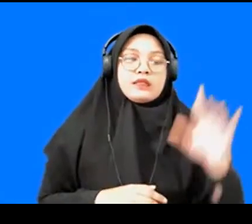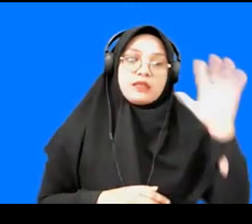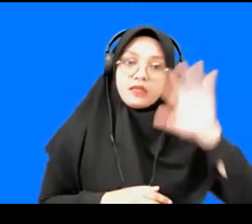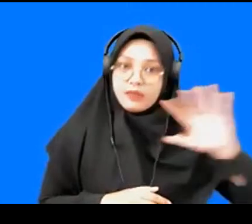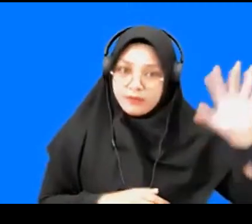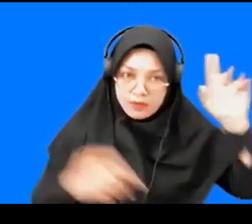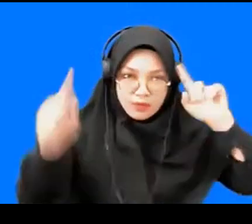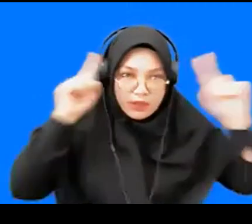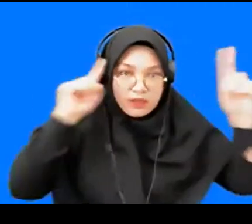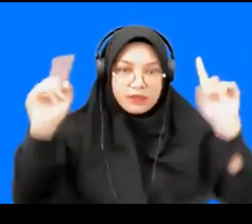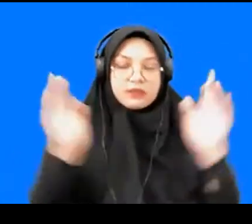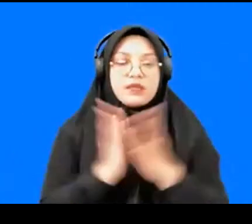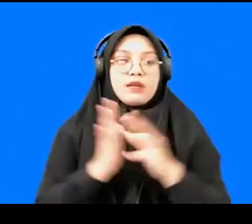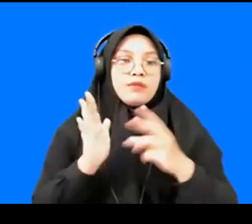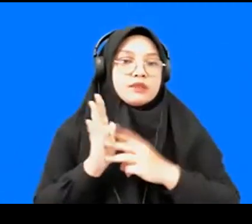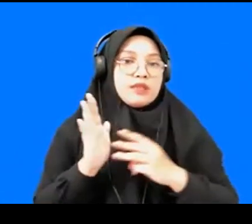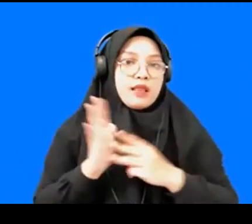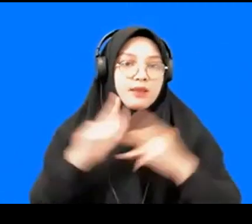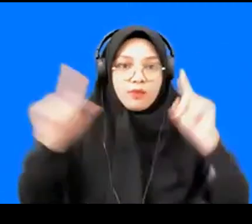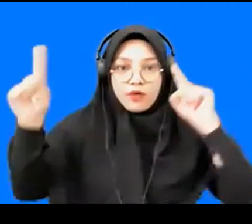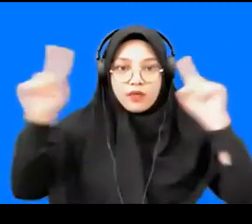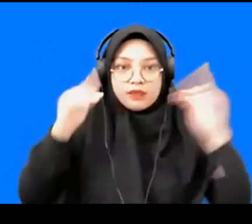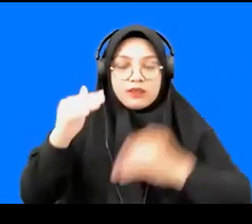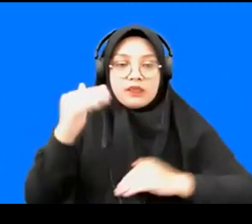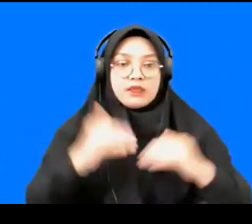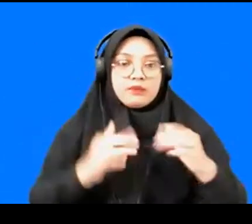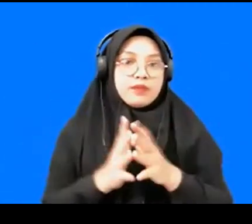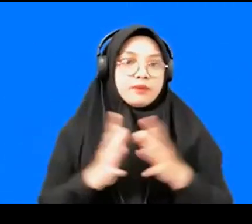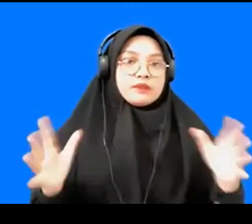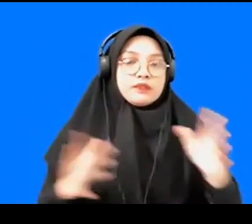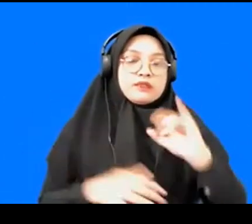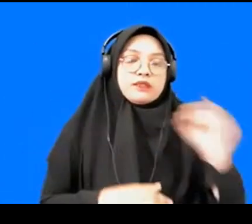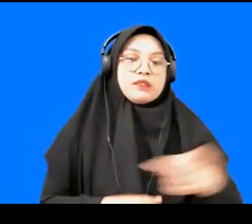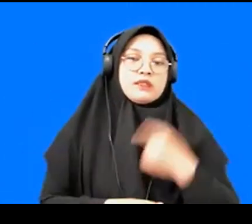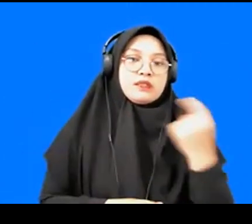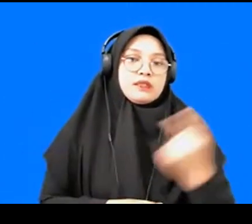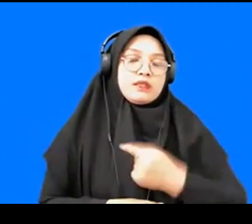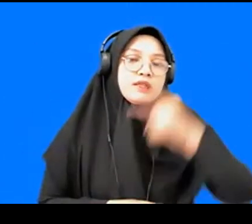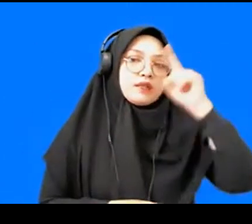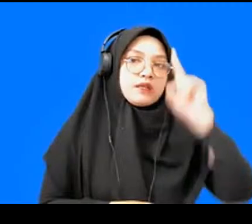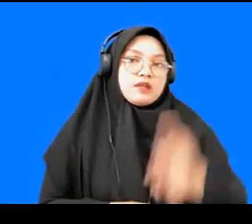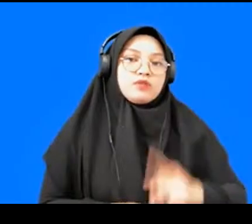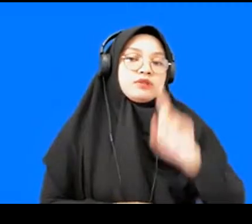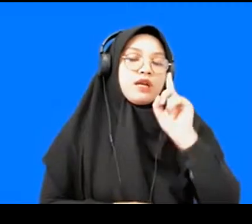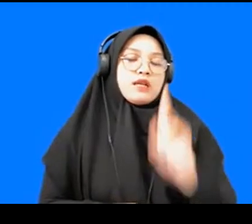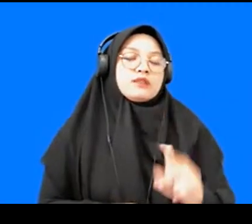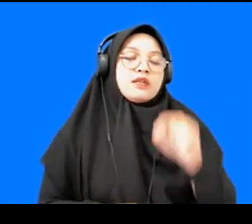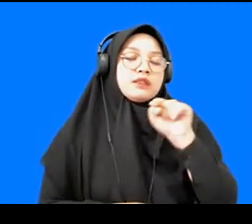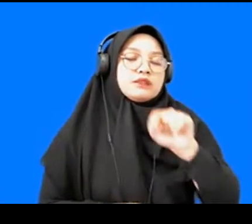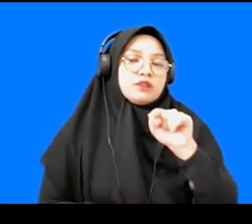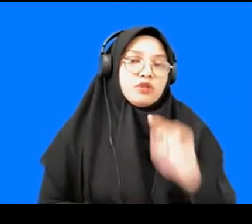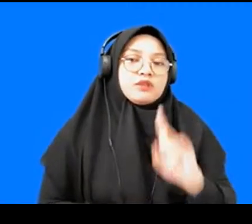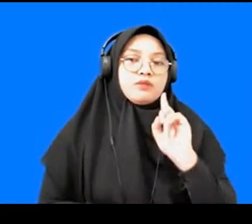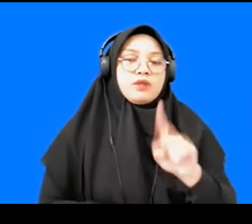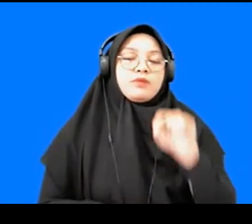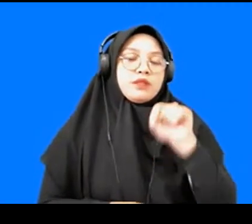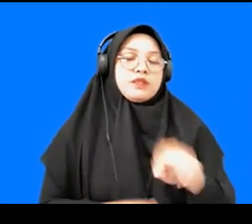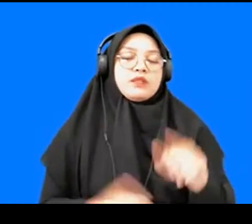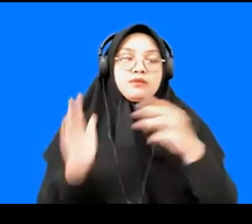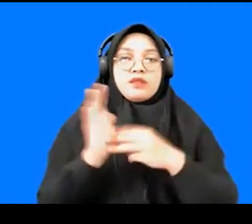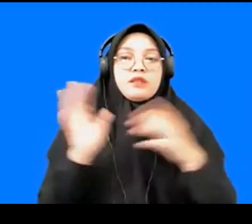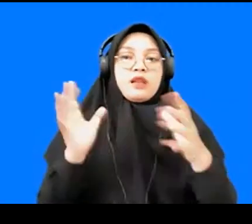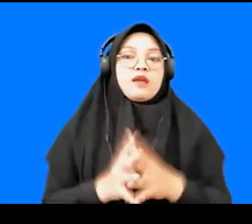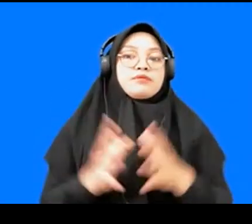we need to be mindful on that. It is a bigger, and we need a bigger engagement to make